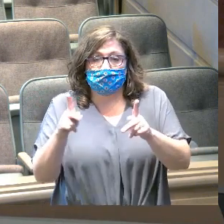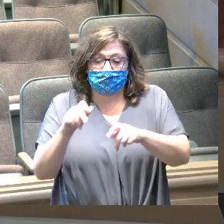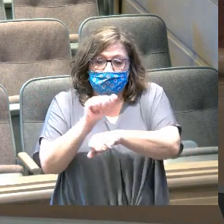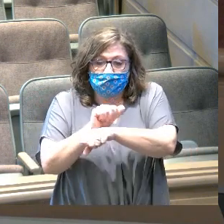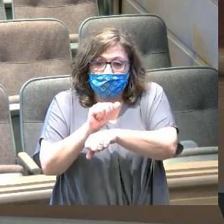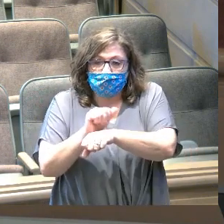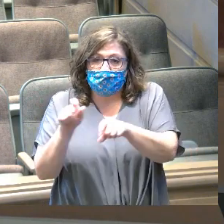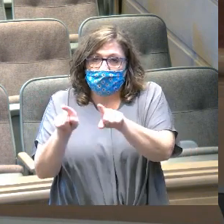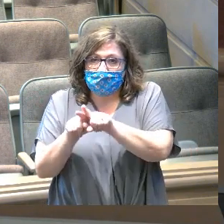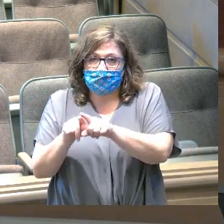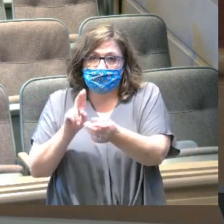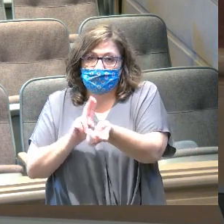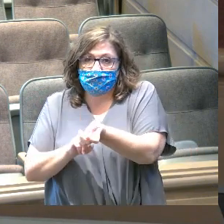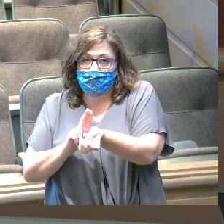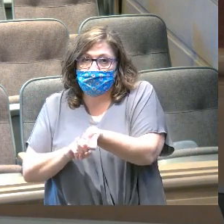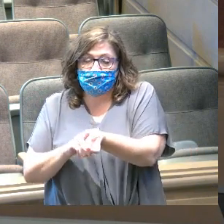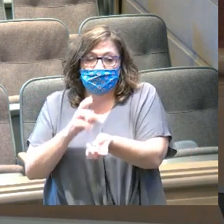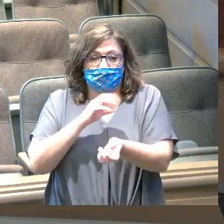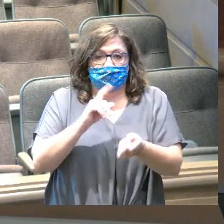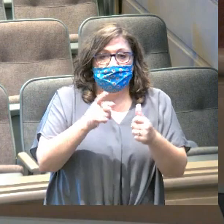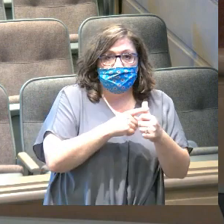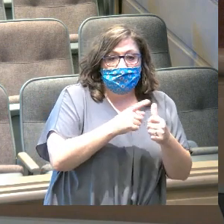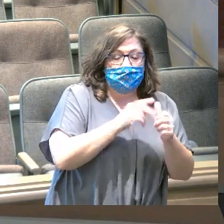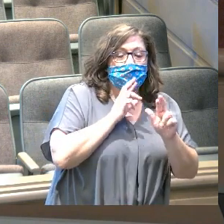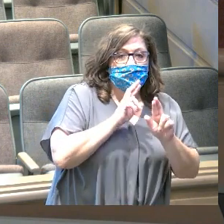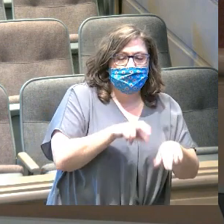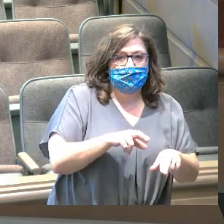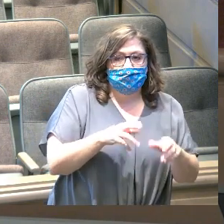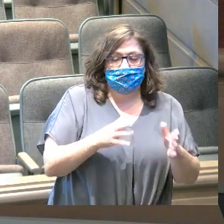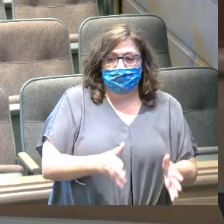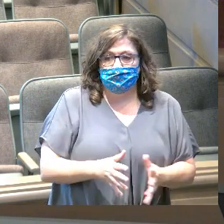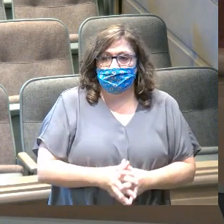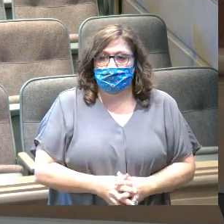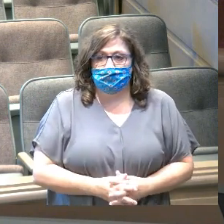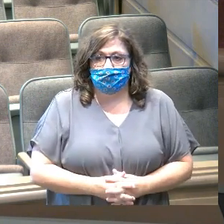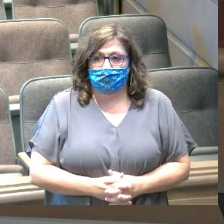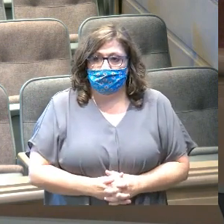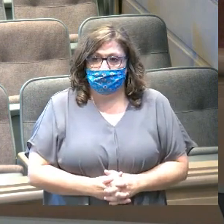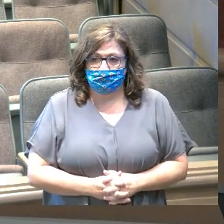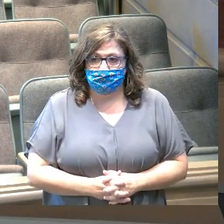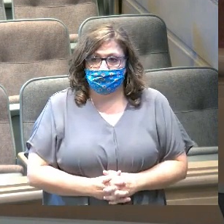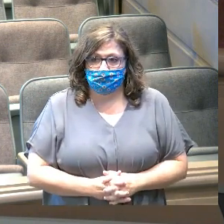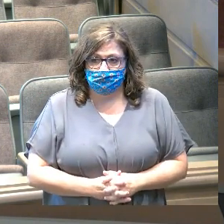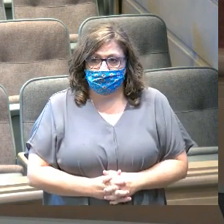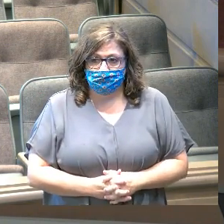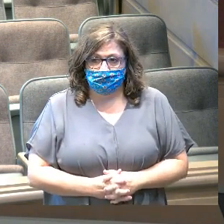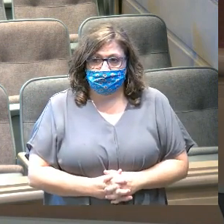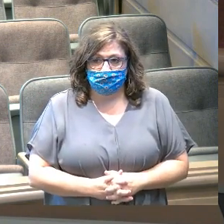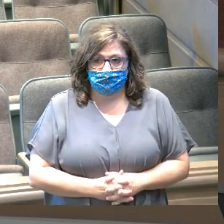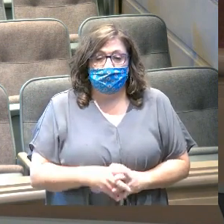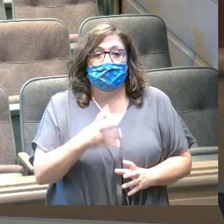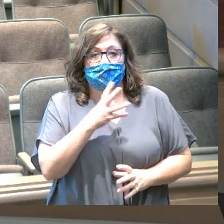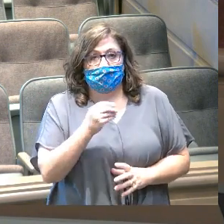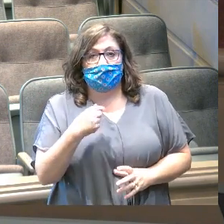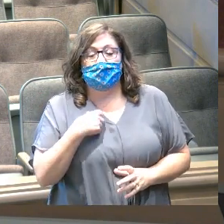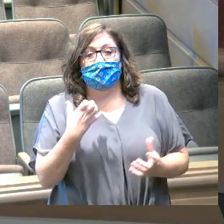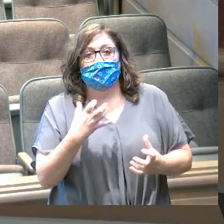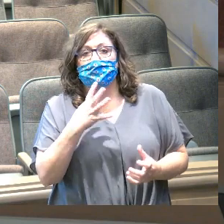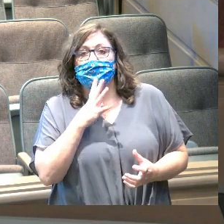as nurses and first responders. And in closing, I want to say something that I mentioned weeks